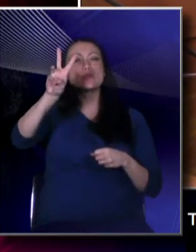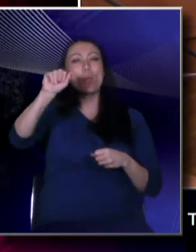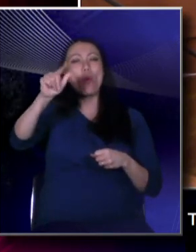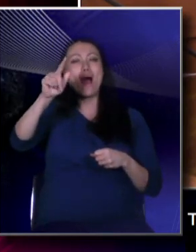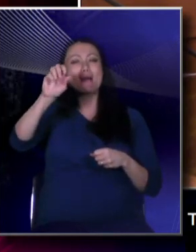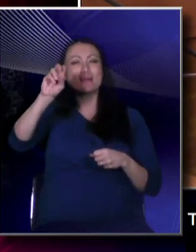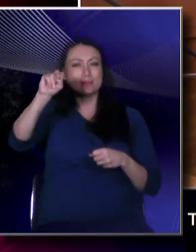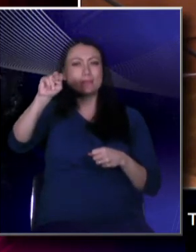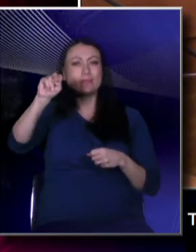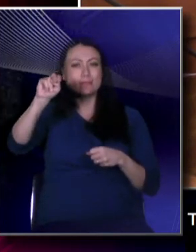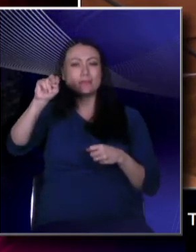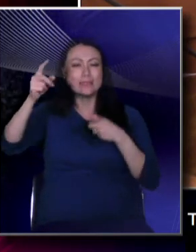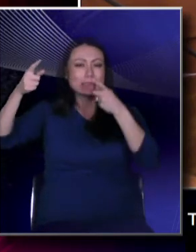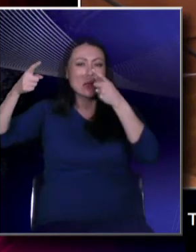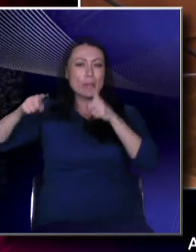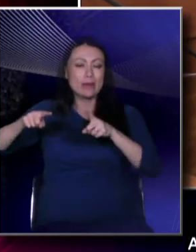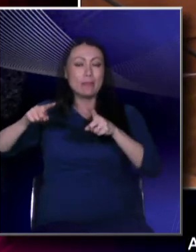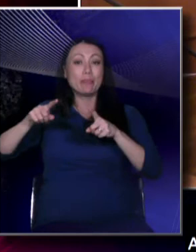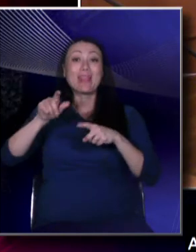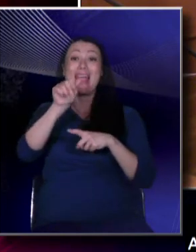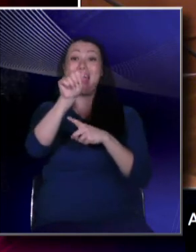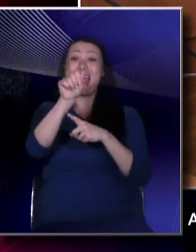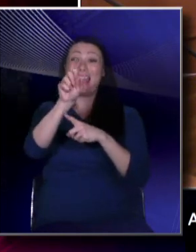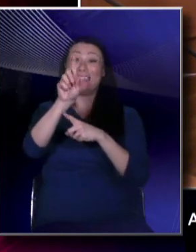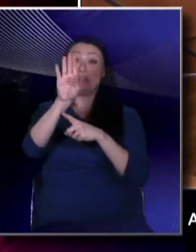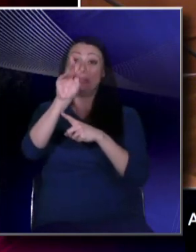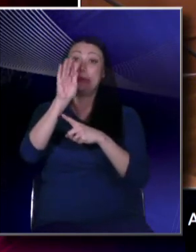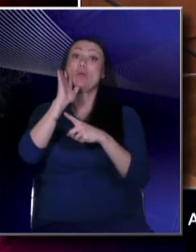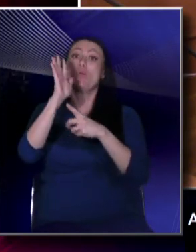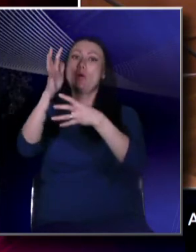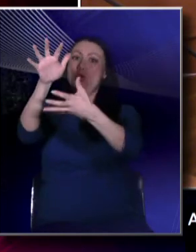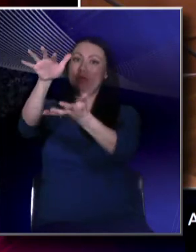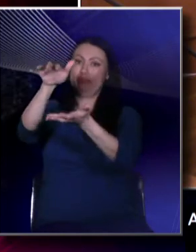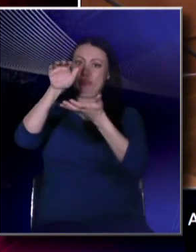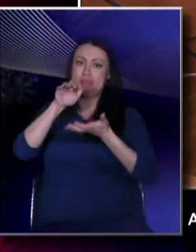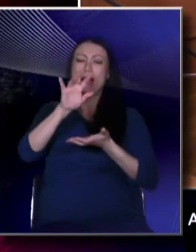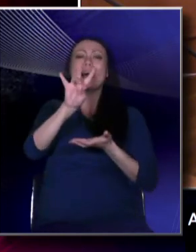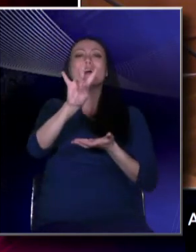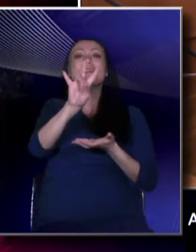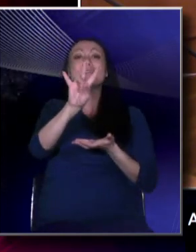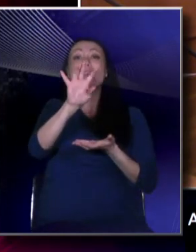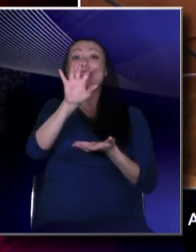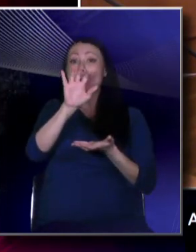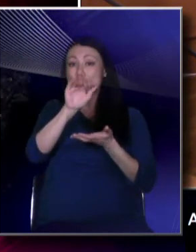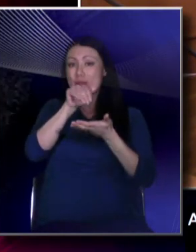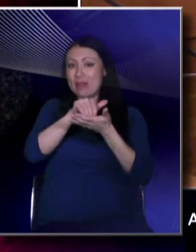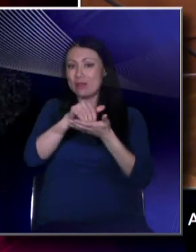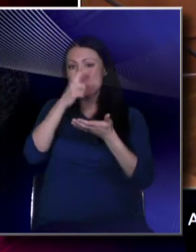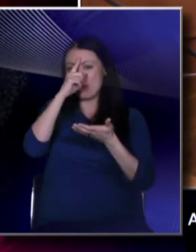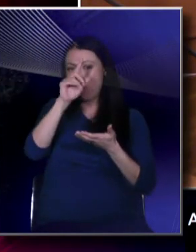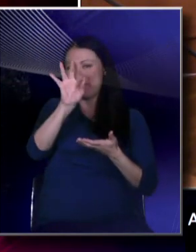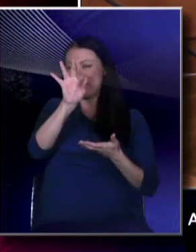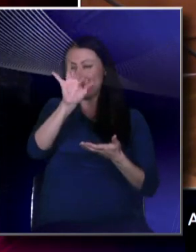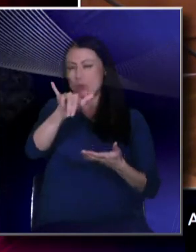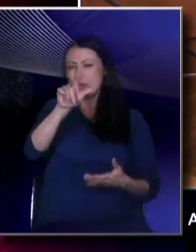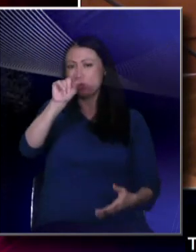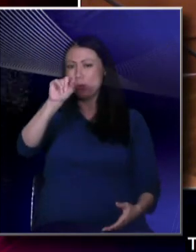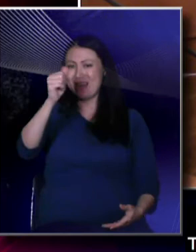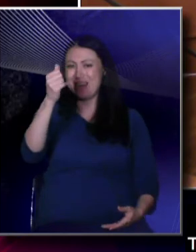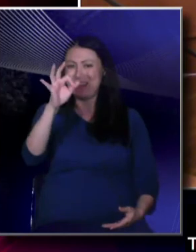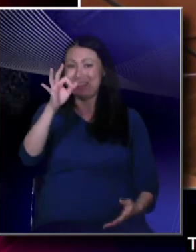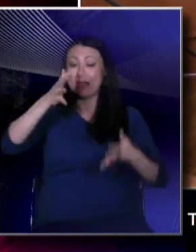that amount, ASDB will receive $700,000 in fiscal year 2019 and the